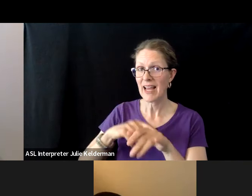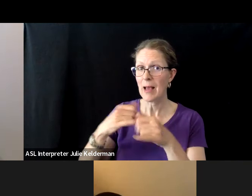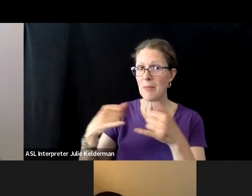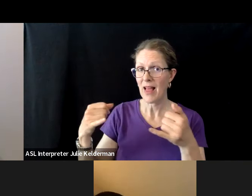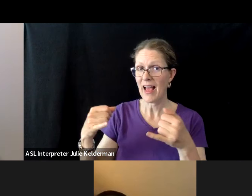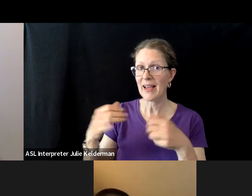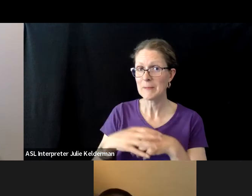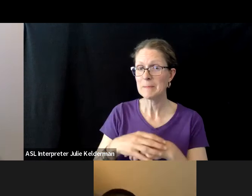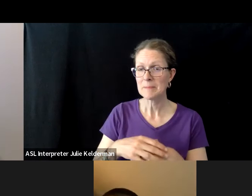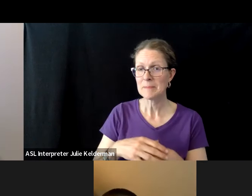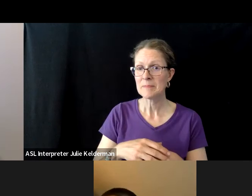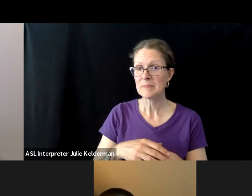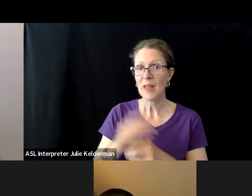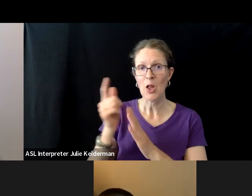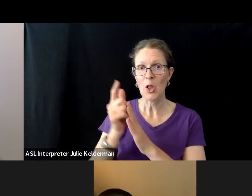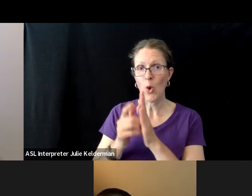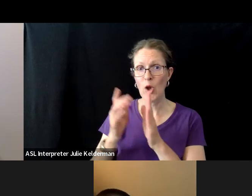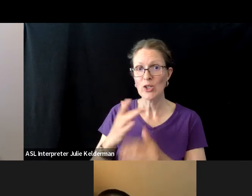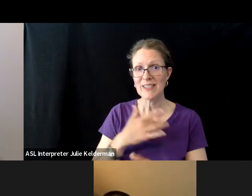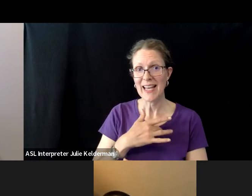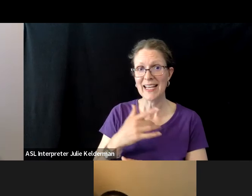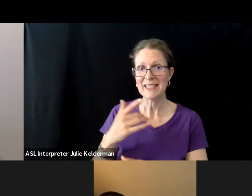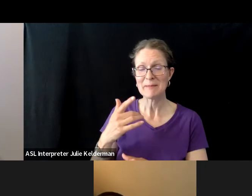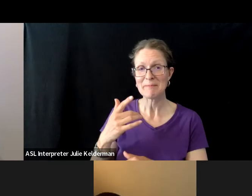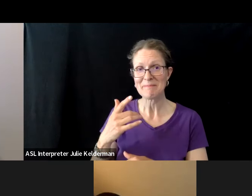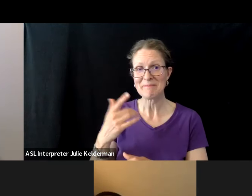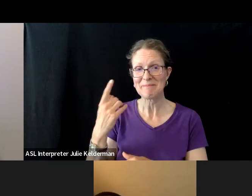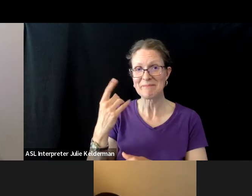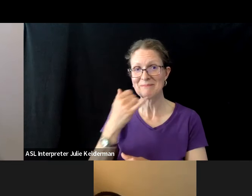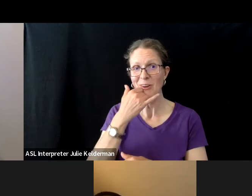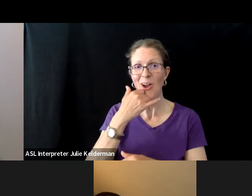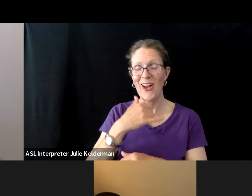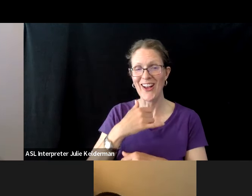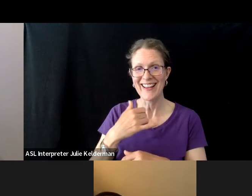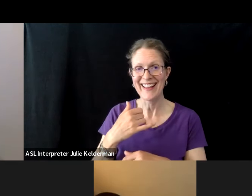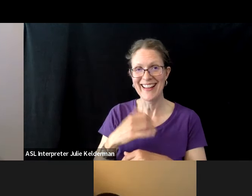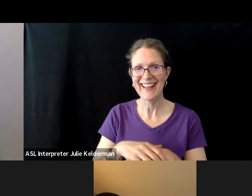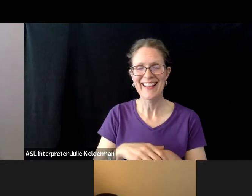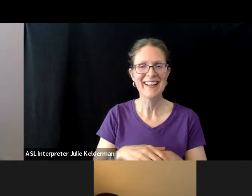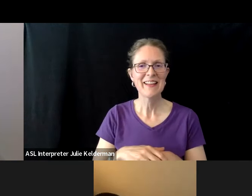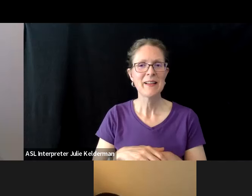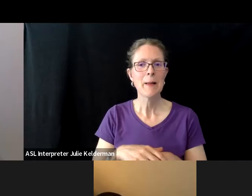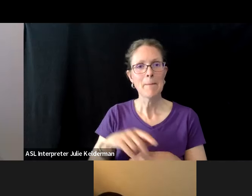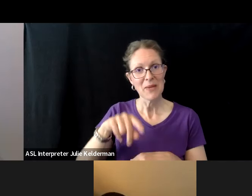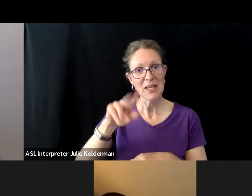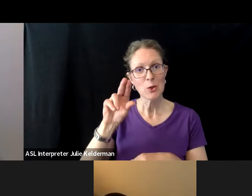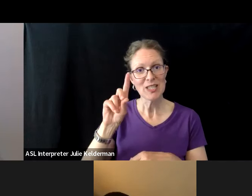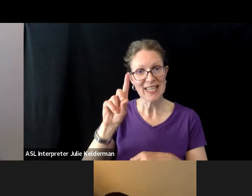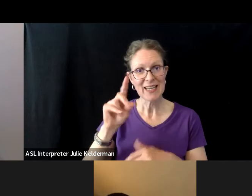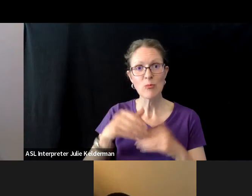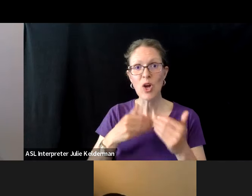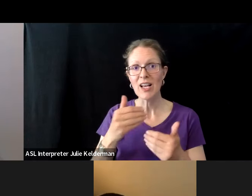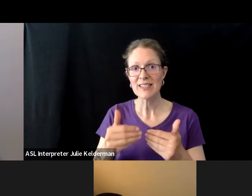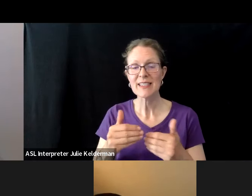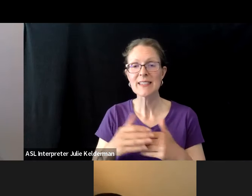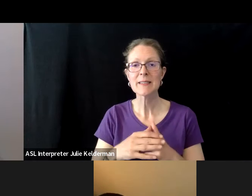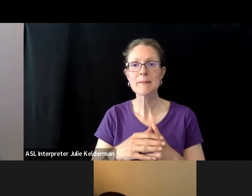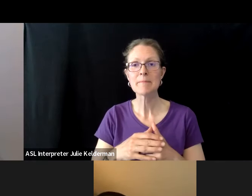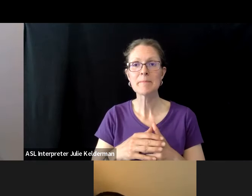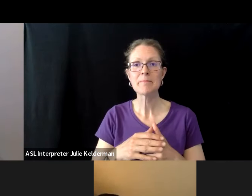more clarity, because lawyers tend to get that stuff quite wrong. But the PUD process itself,